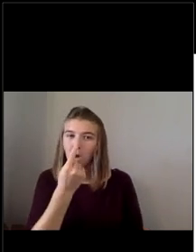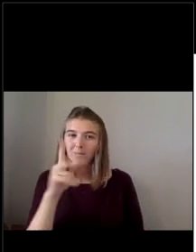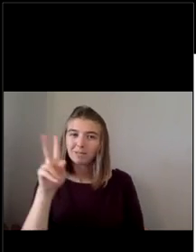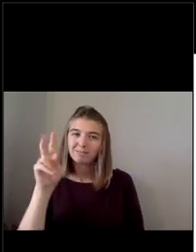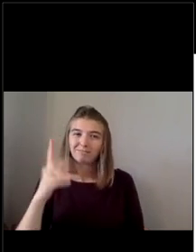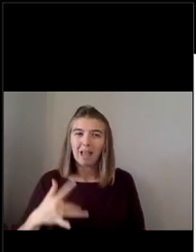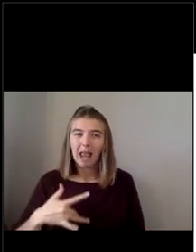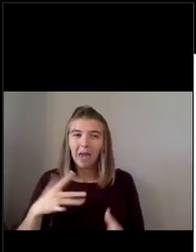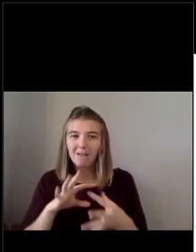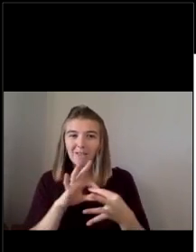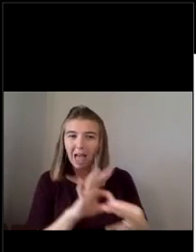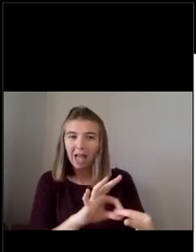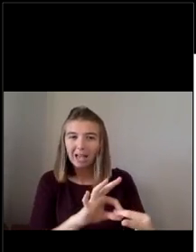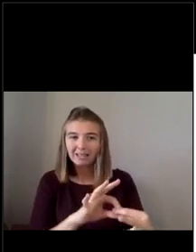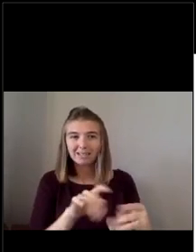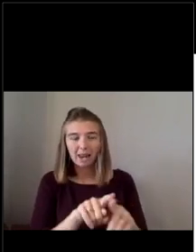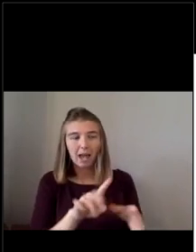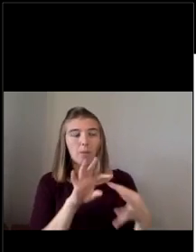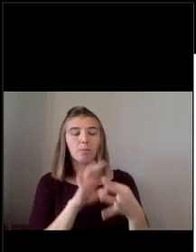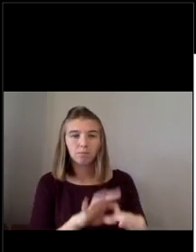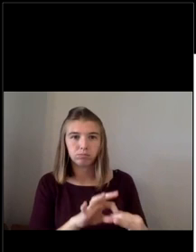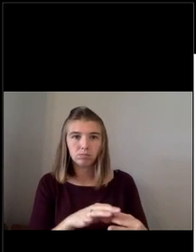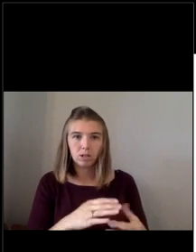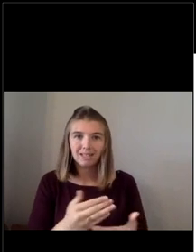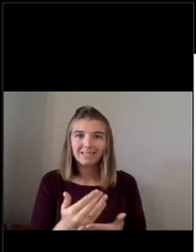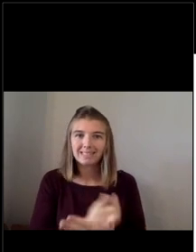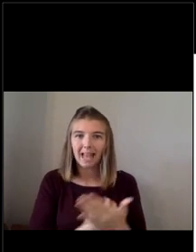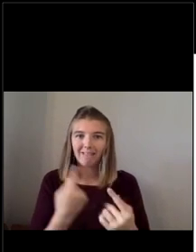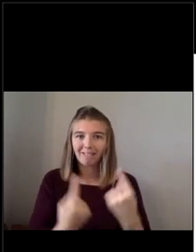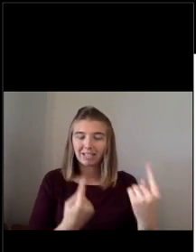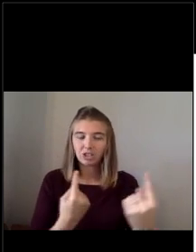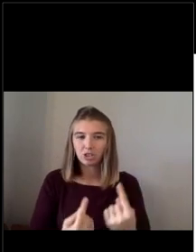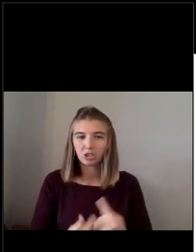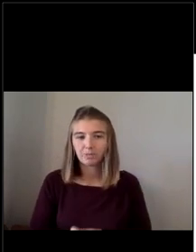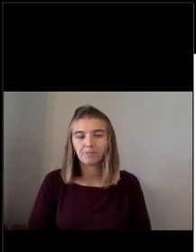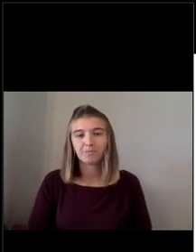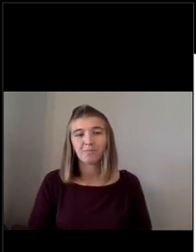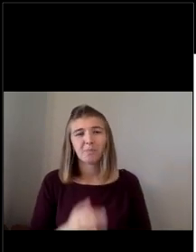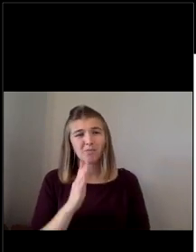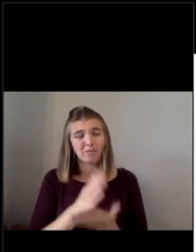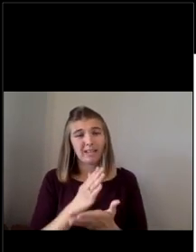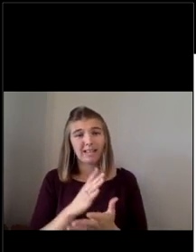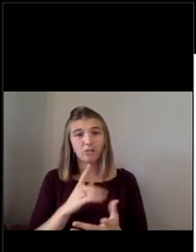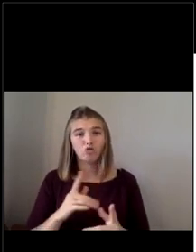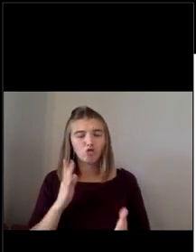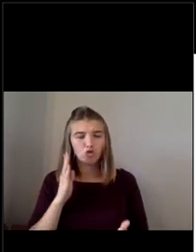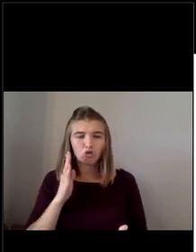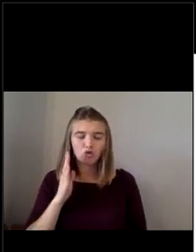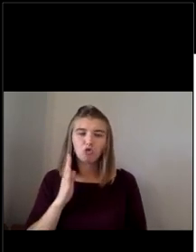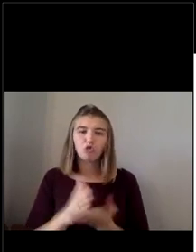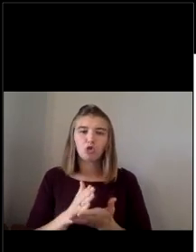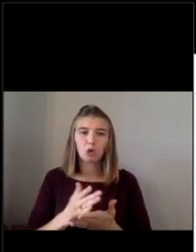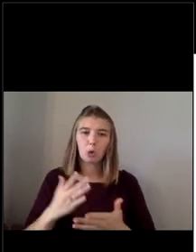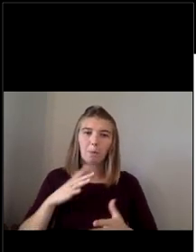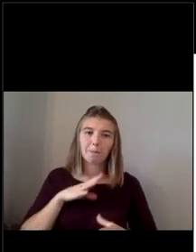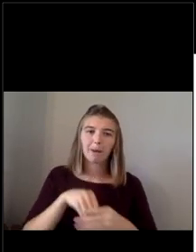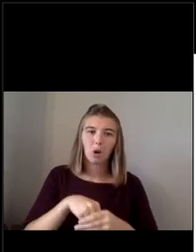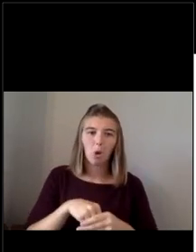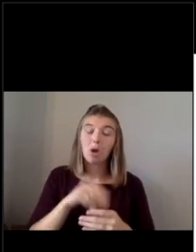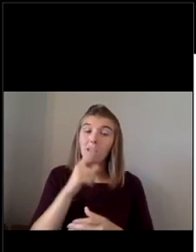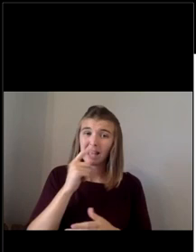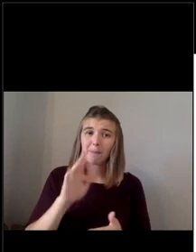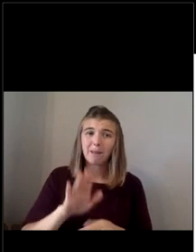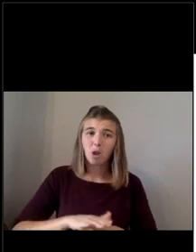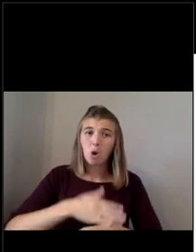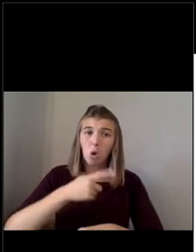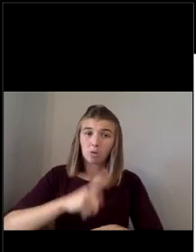is a process. A true sense of belonging takes time to build and it takes effort, but it can be game-changing for your mental health, for